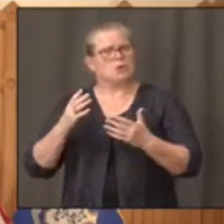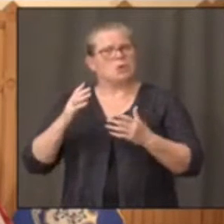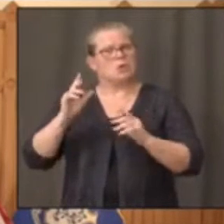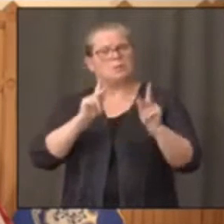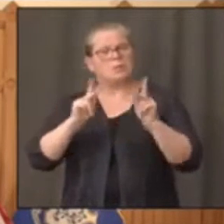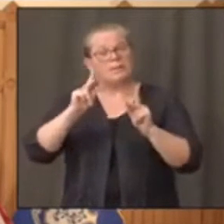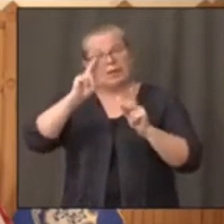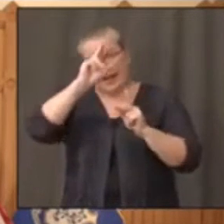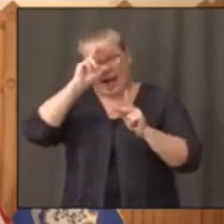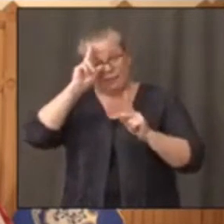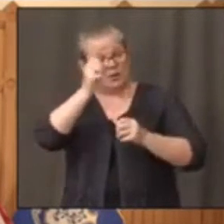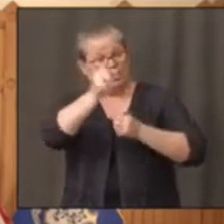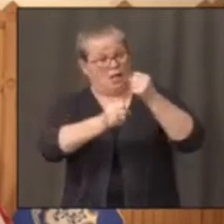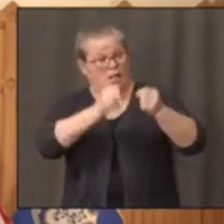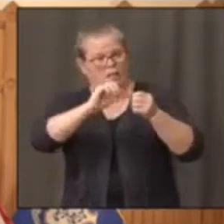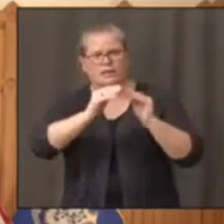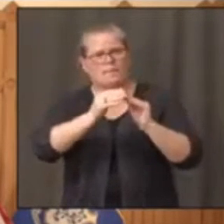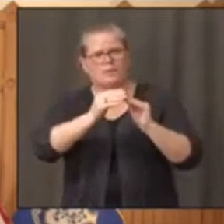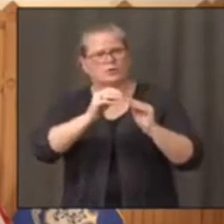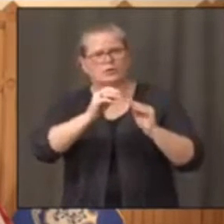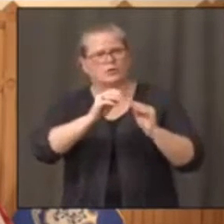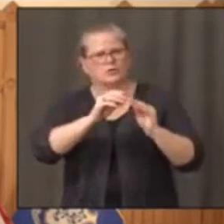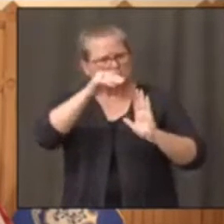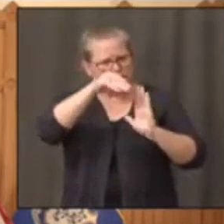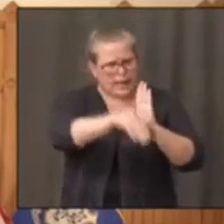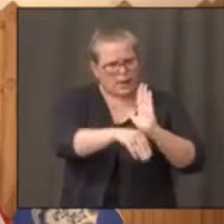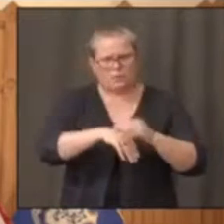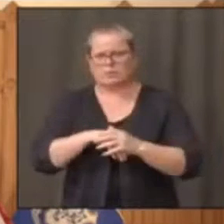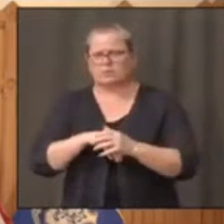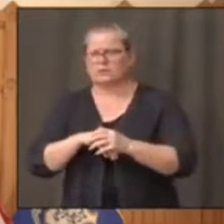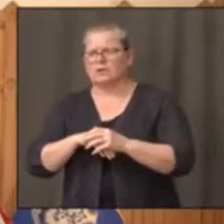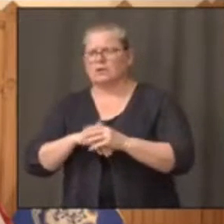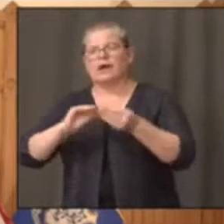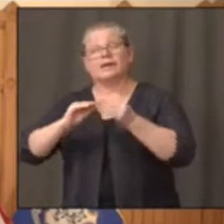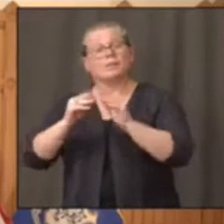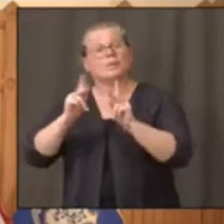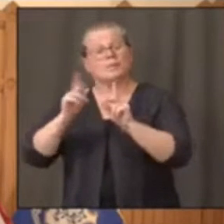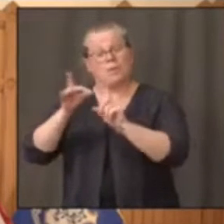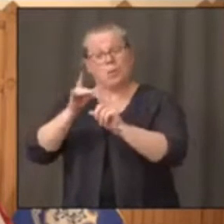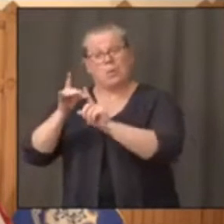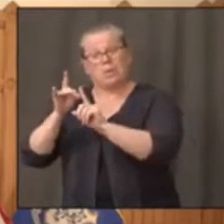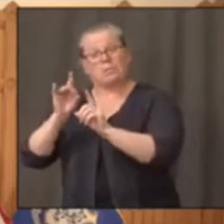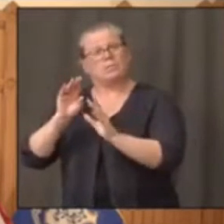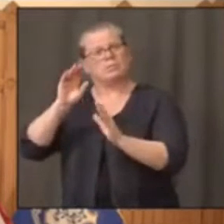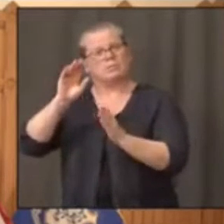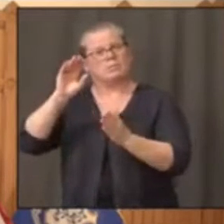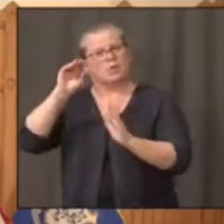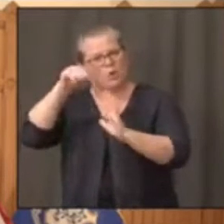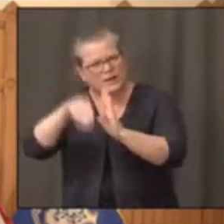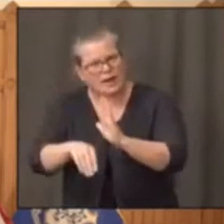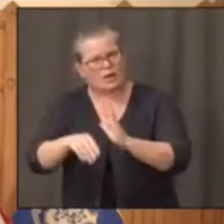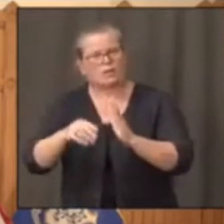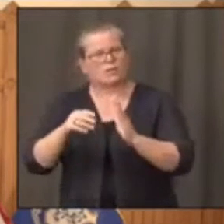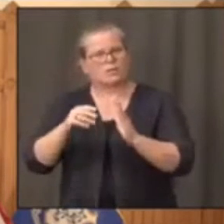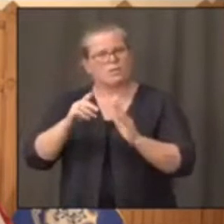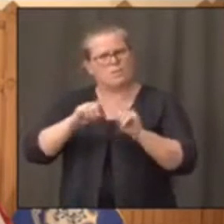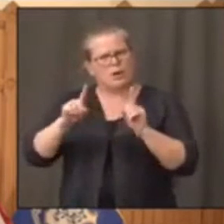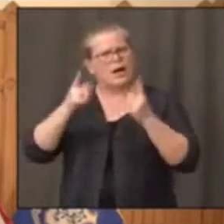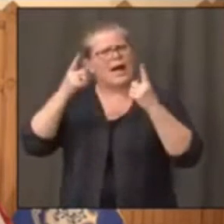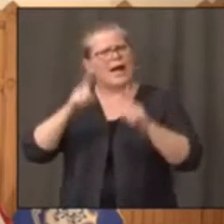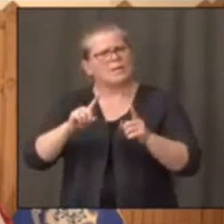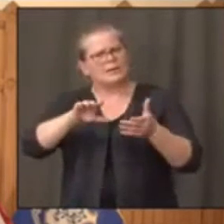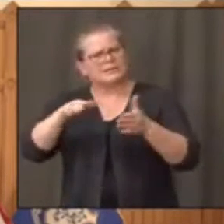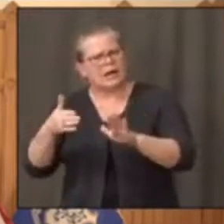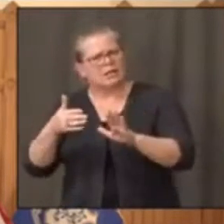sudden we've had more deaths these past 2 days than we'd been seeing for several weeks before that? Any thoughts?